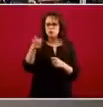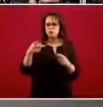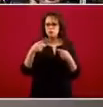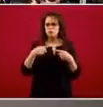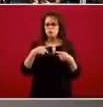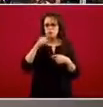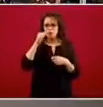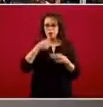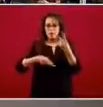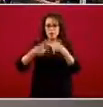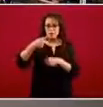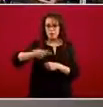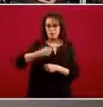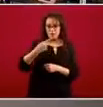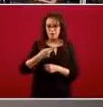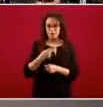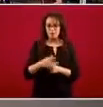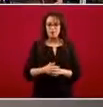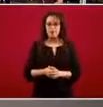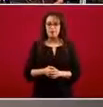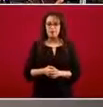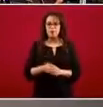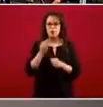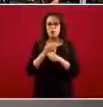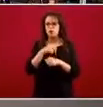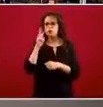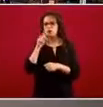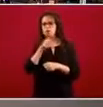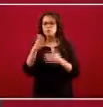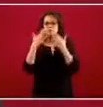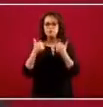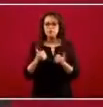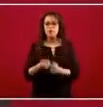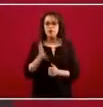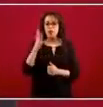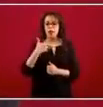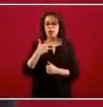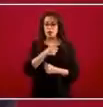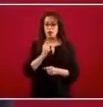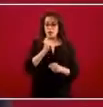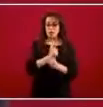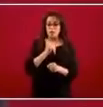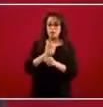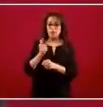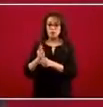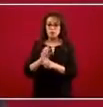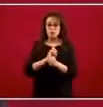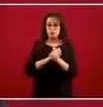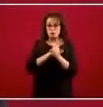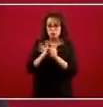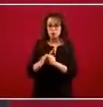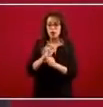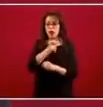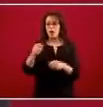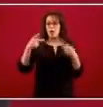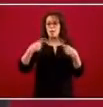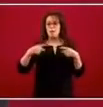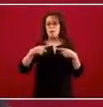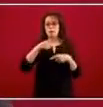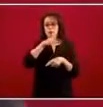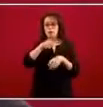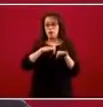was a colleague who asked us a very specific question. She asked if we